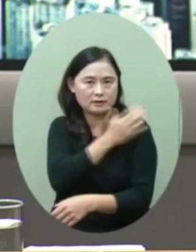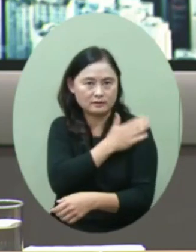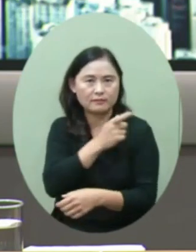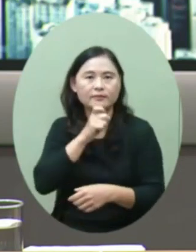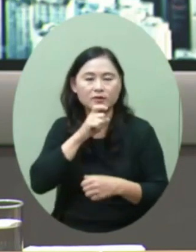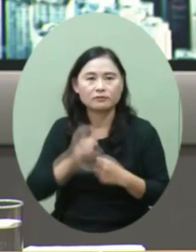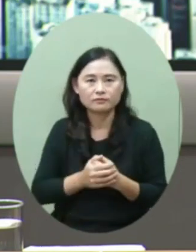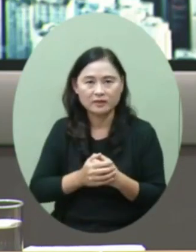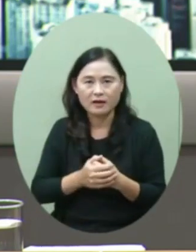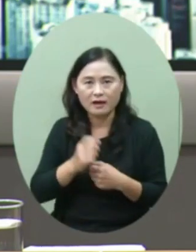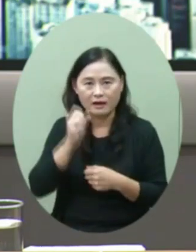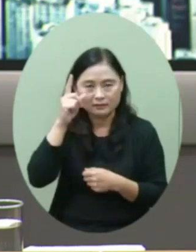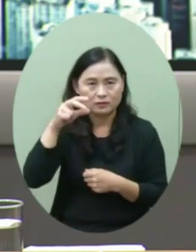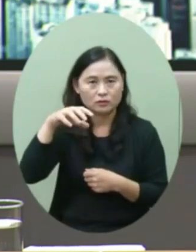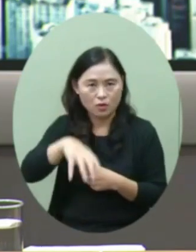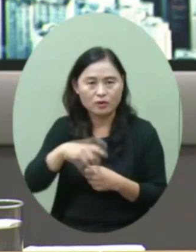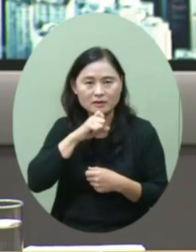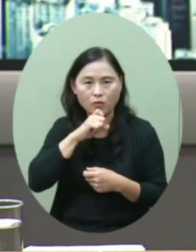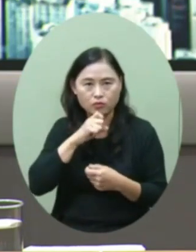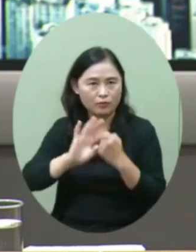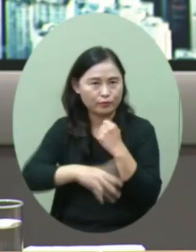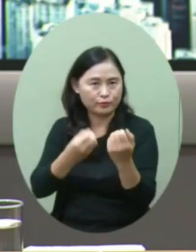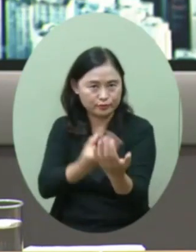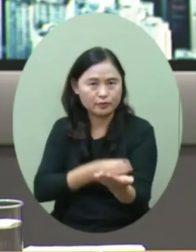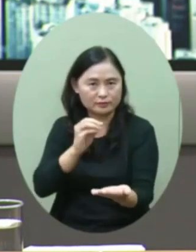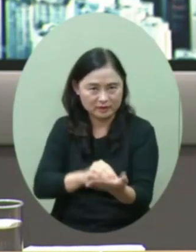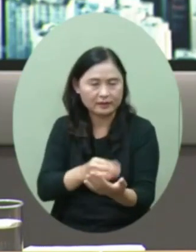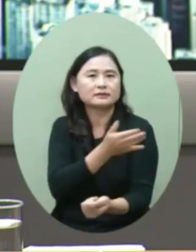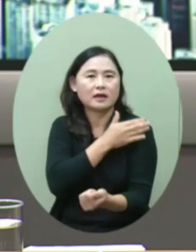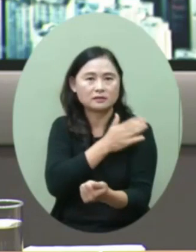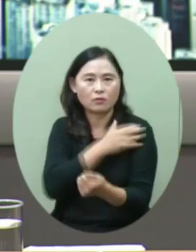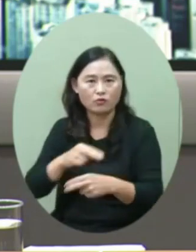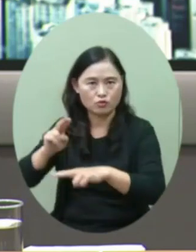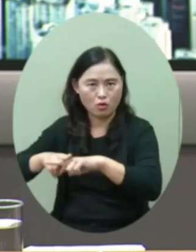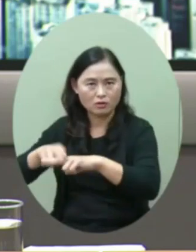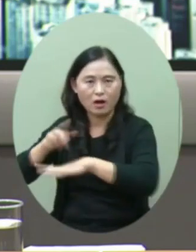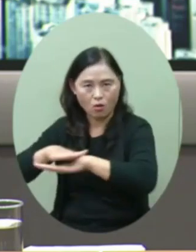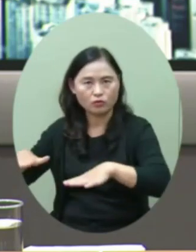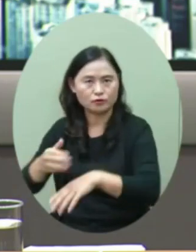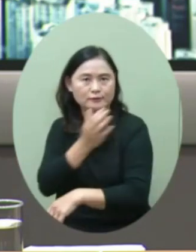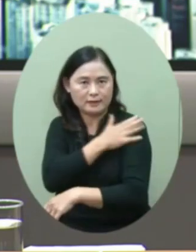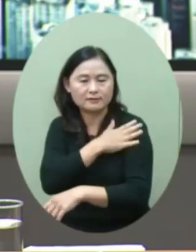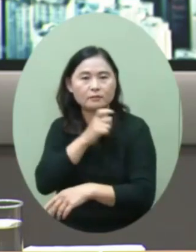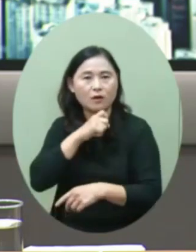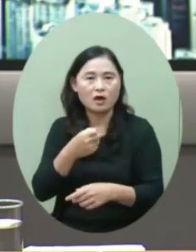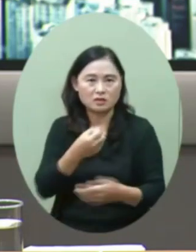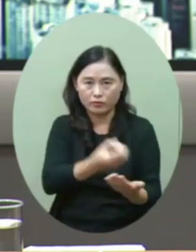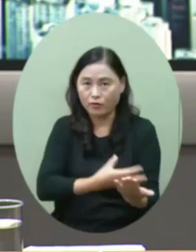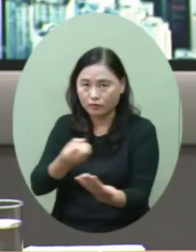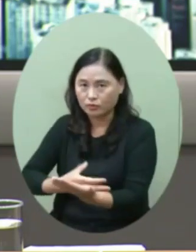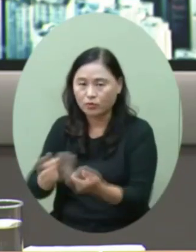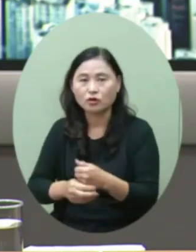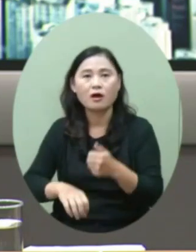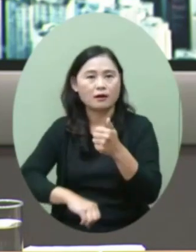Kong SAR, and it is the duty of the Hong Kong SAR to safeguard national security. These